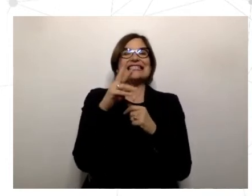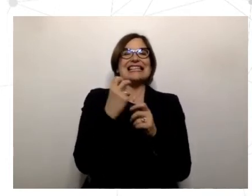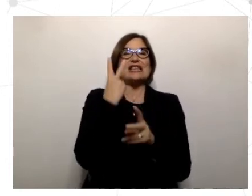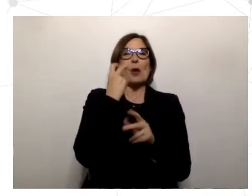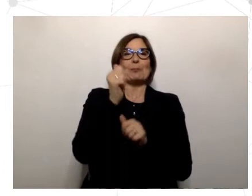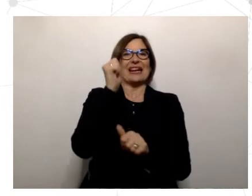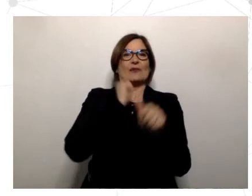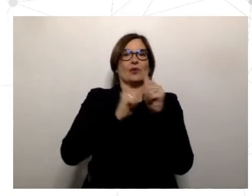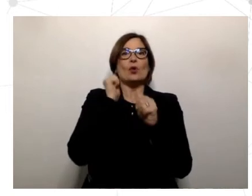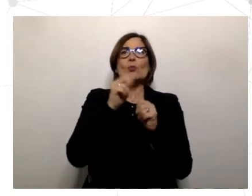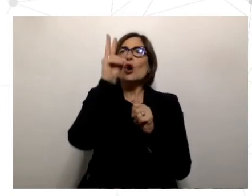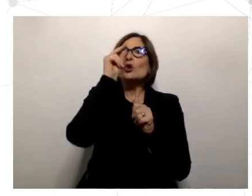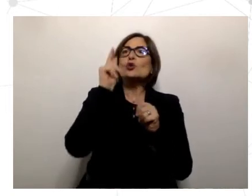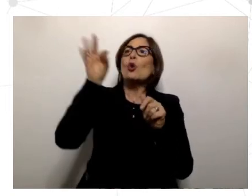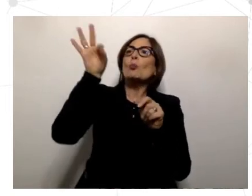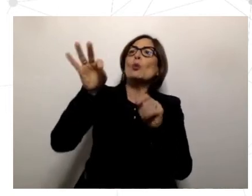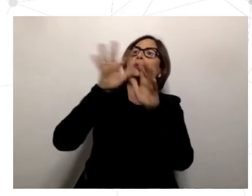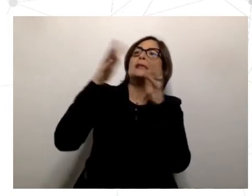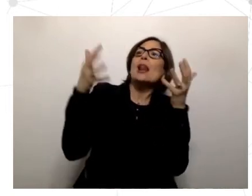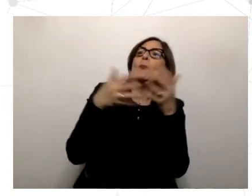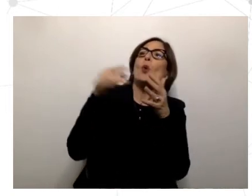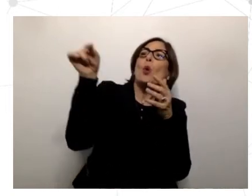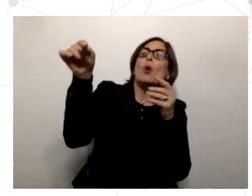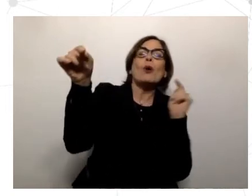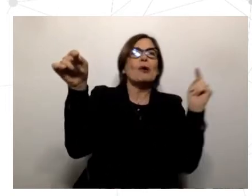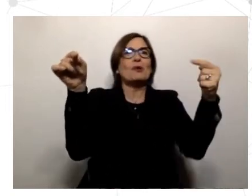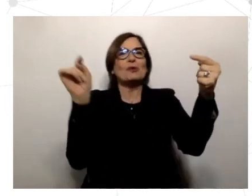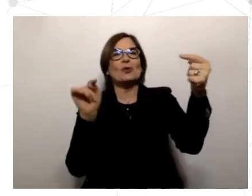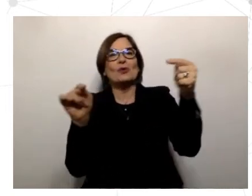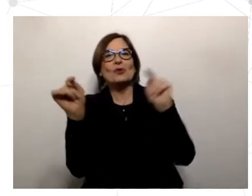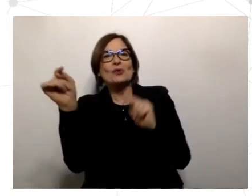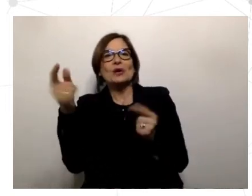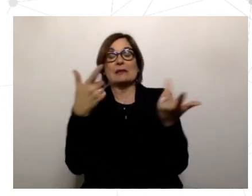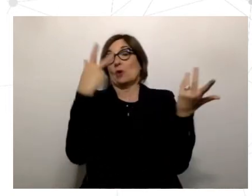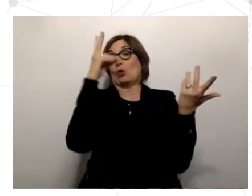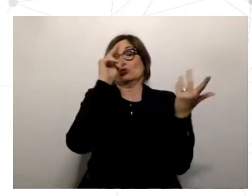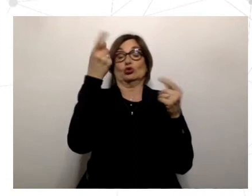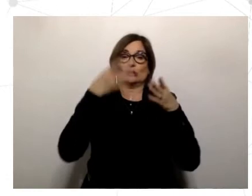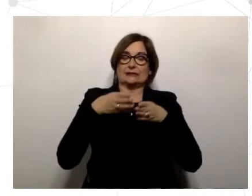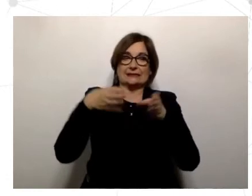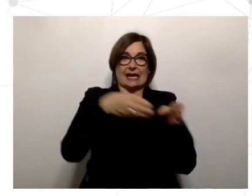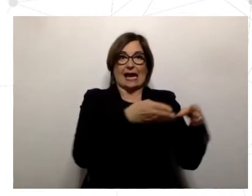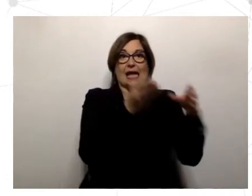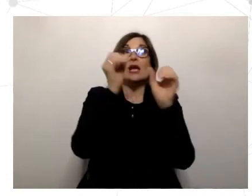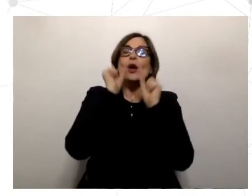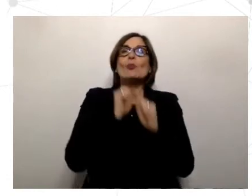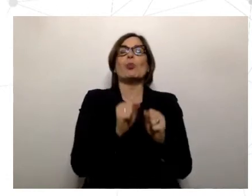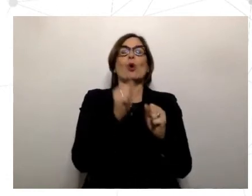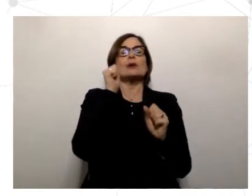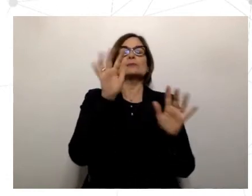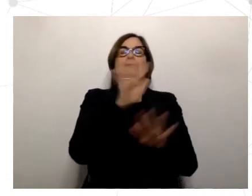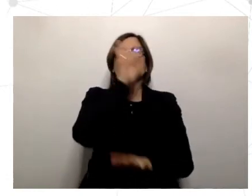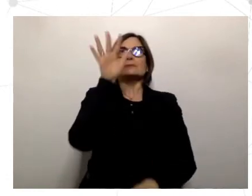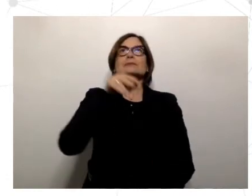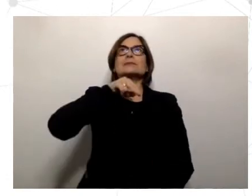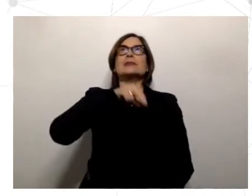di conoscere parti del mondo, di prendere conoscenza del tracciato stradale, di camminare in questi